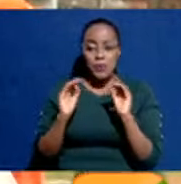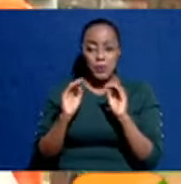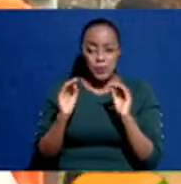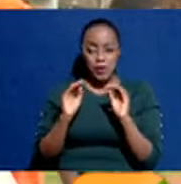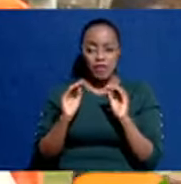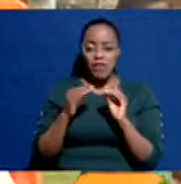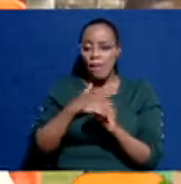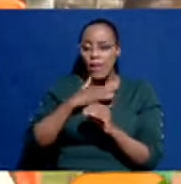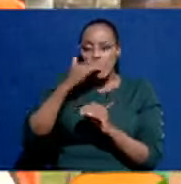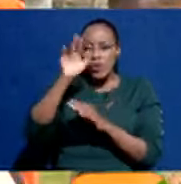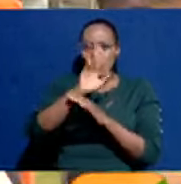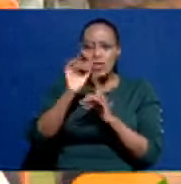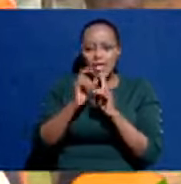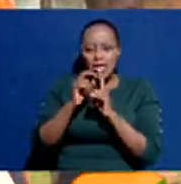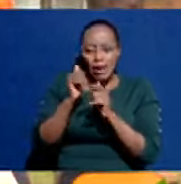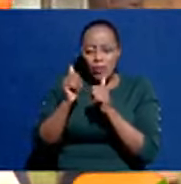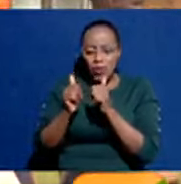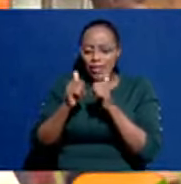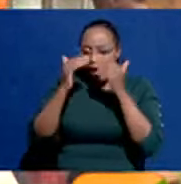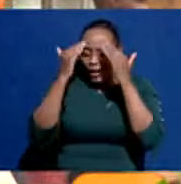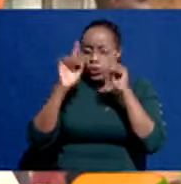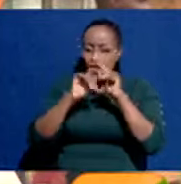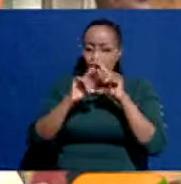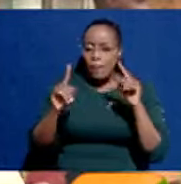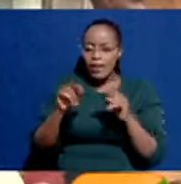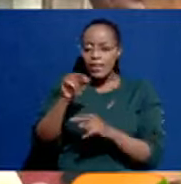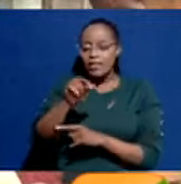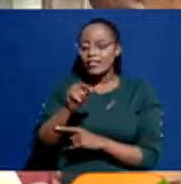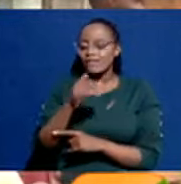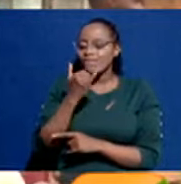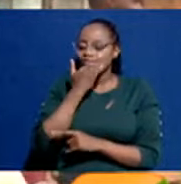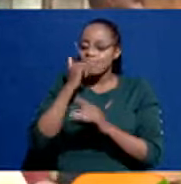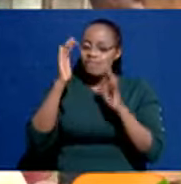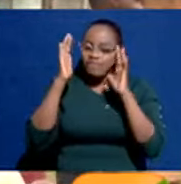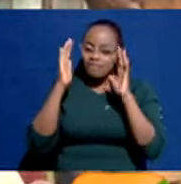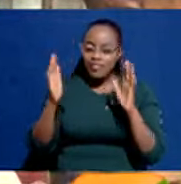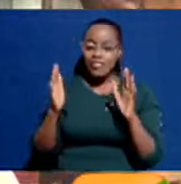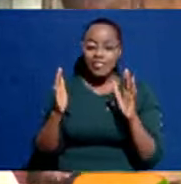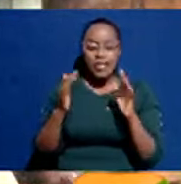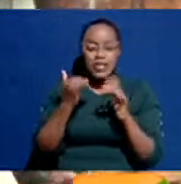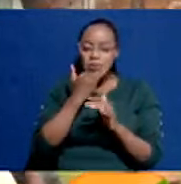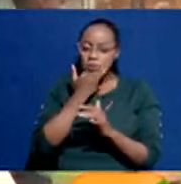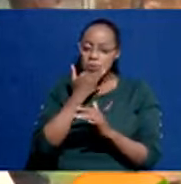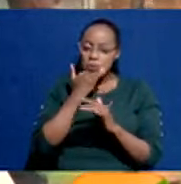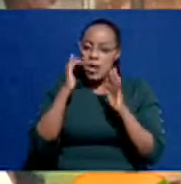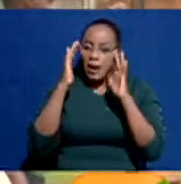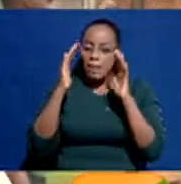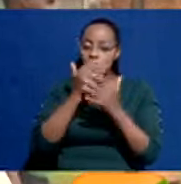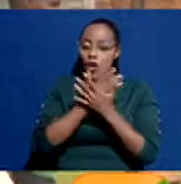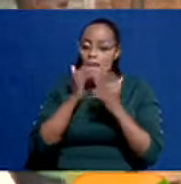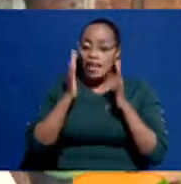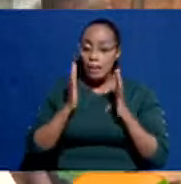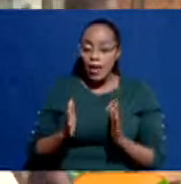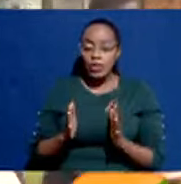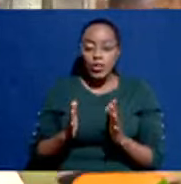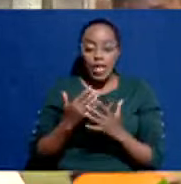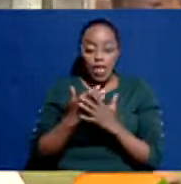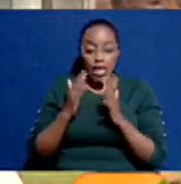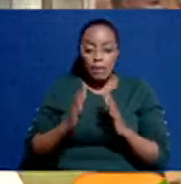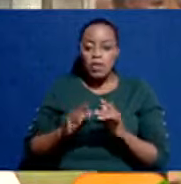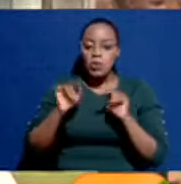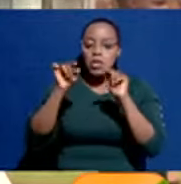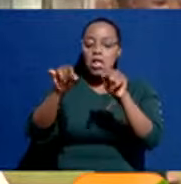I don't know which term to use, but I think it's backwardness of the highest order for anybody to point